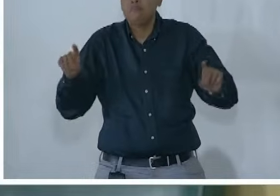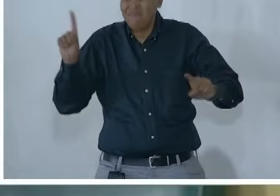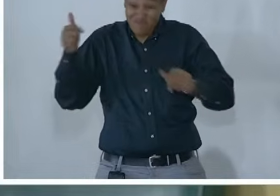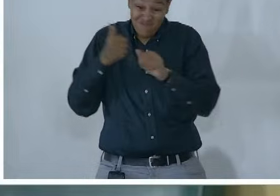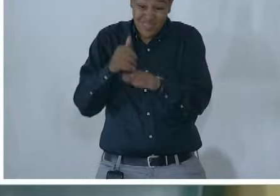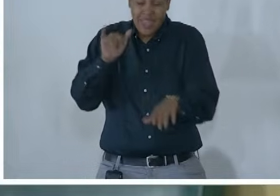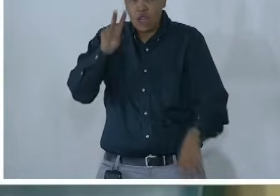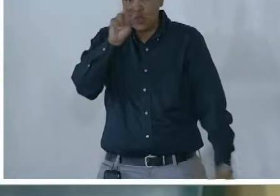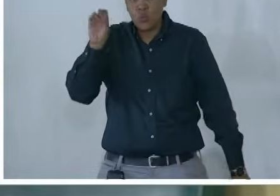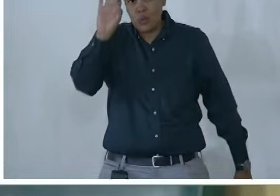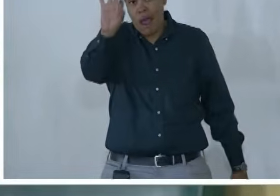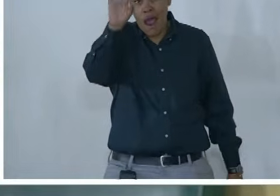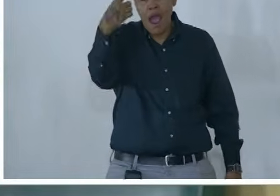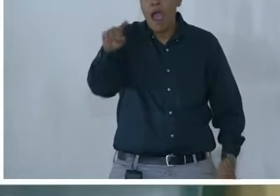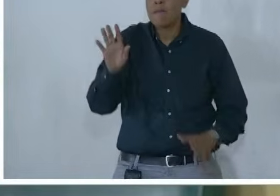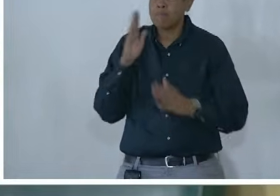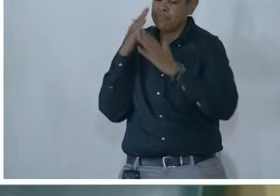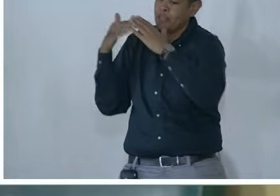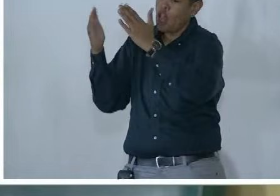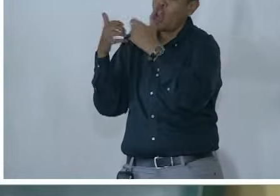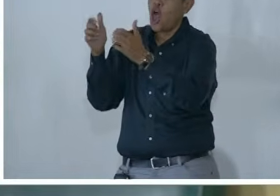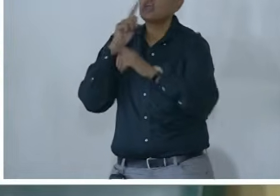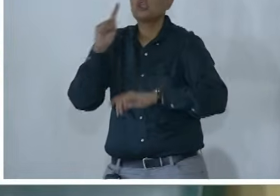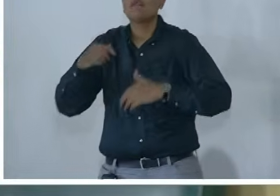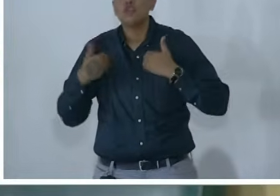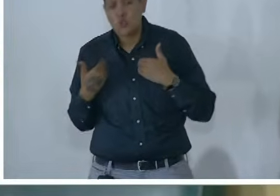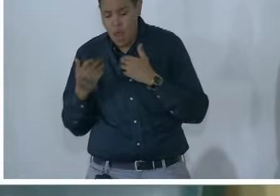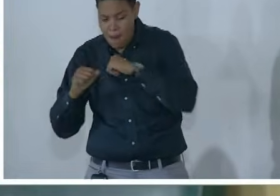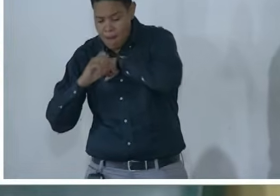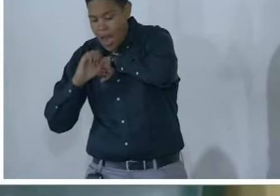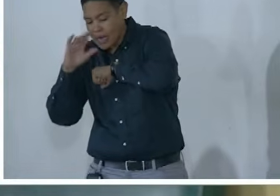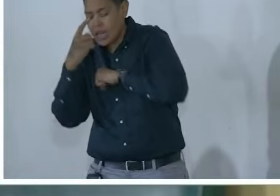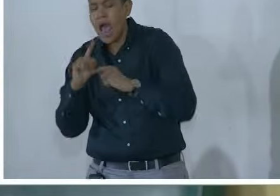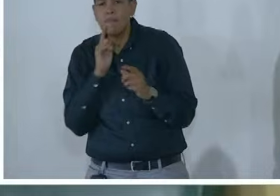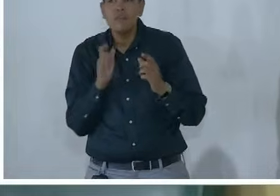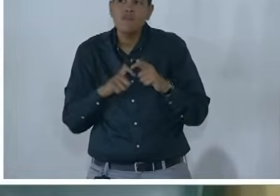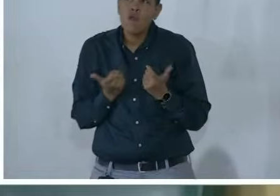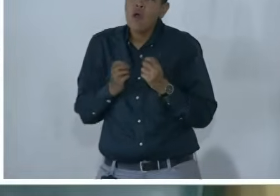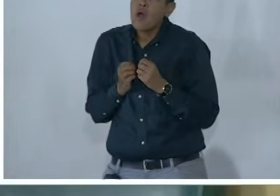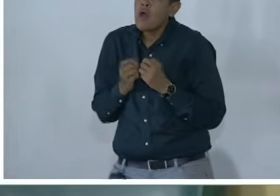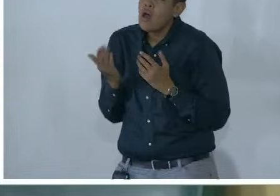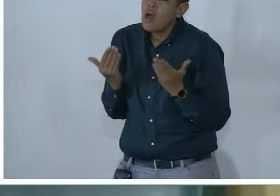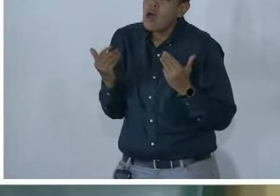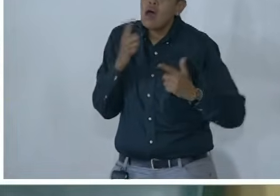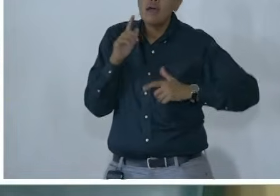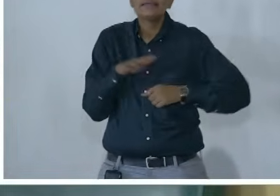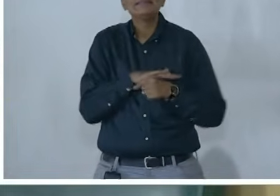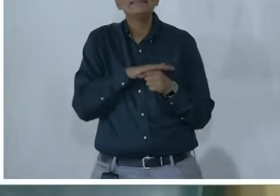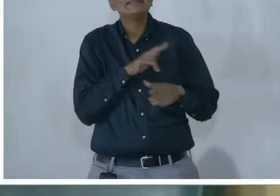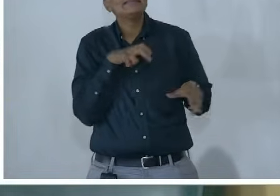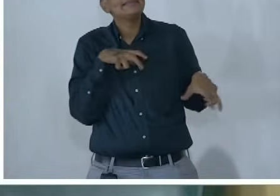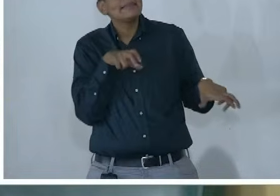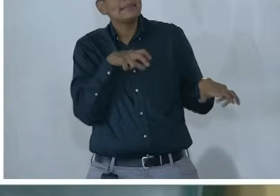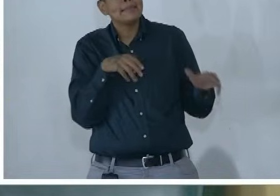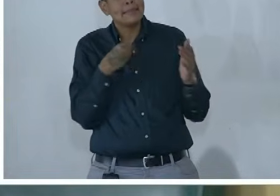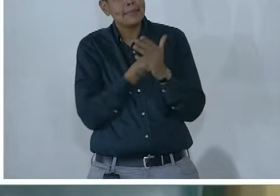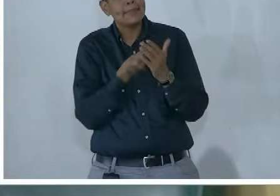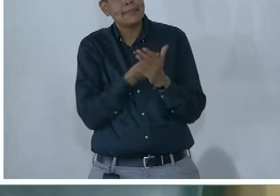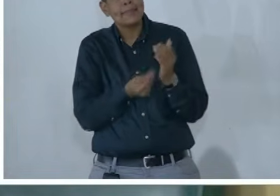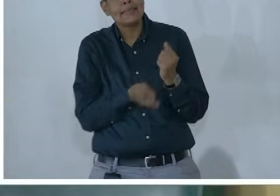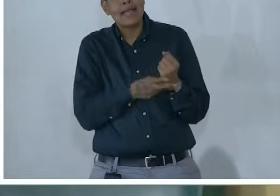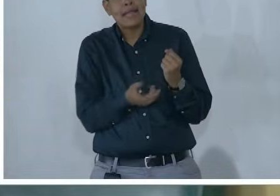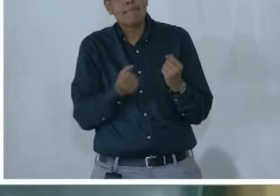in 2009 was the launch of the junior market to further mobilize domestic savings. That was